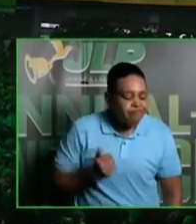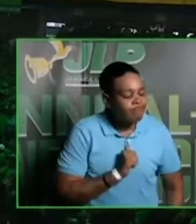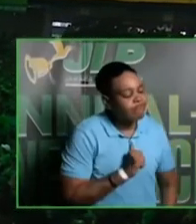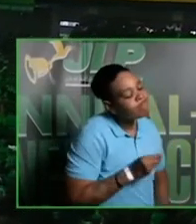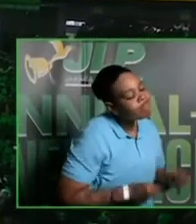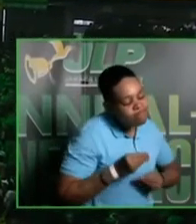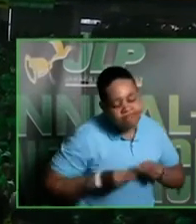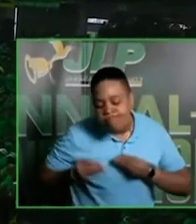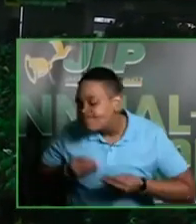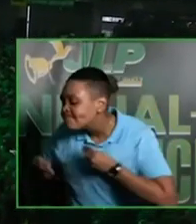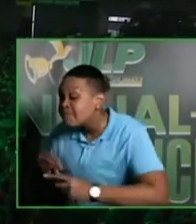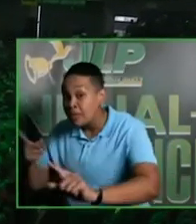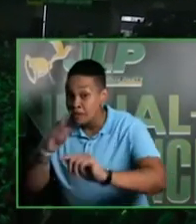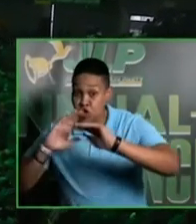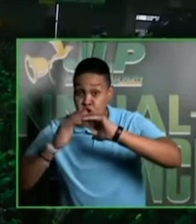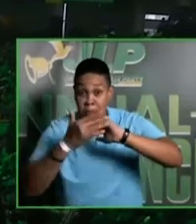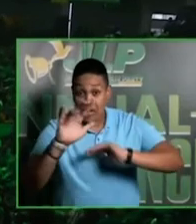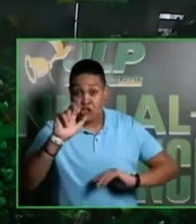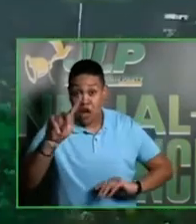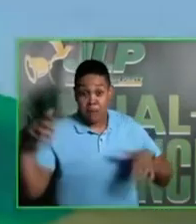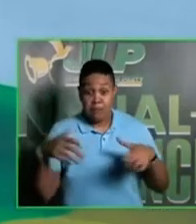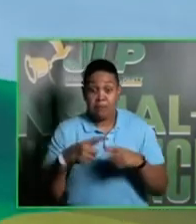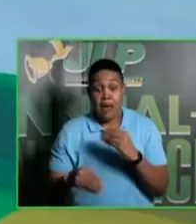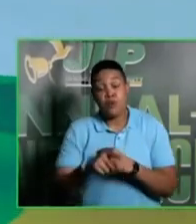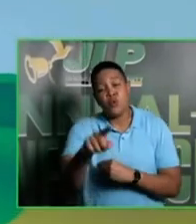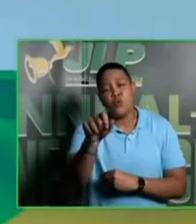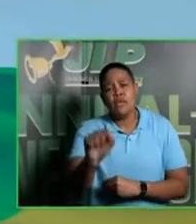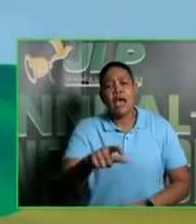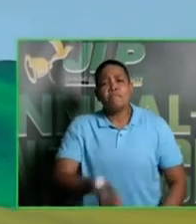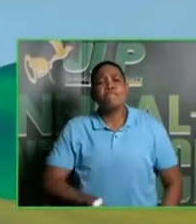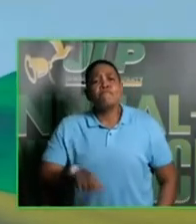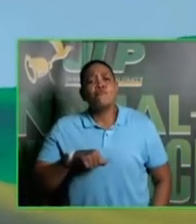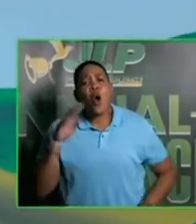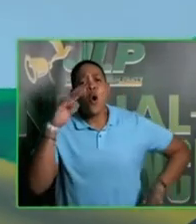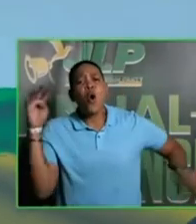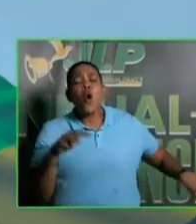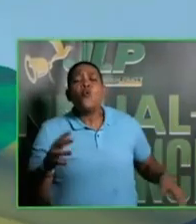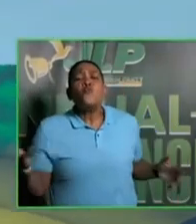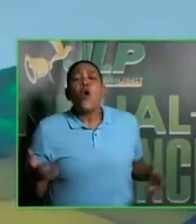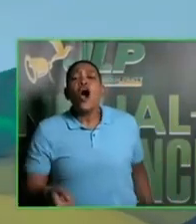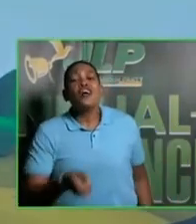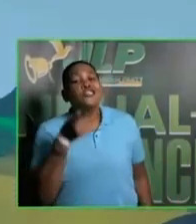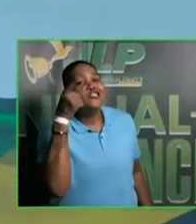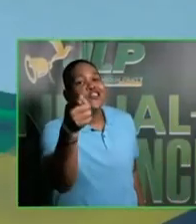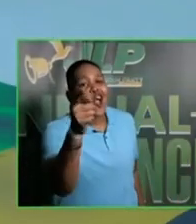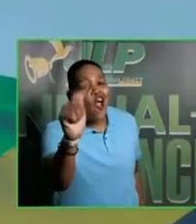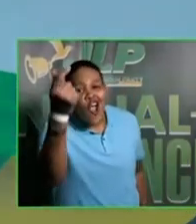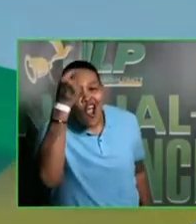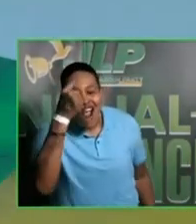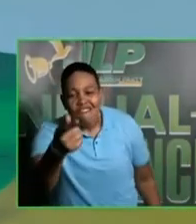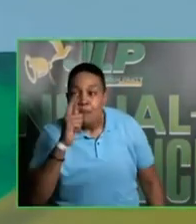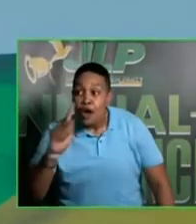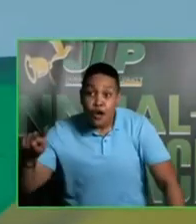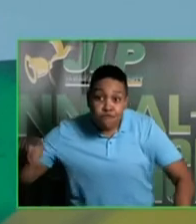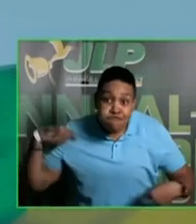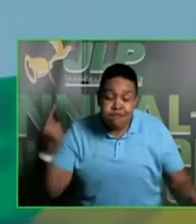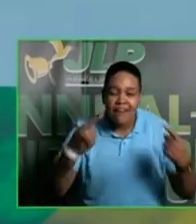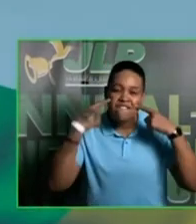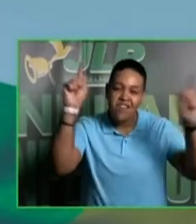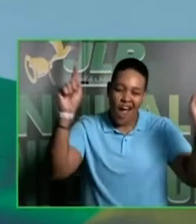Jamaicans and Labourites. You can be proud of what your government has